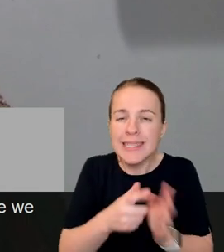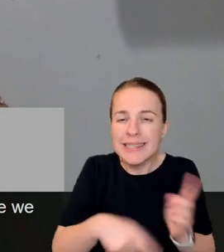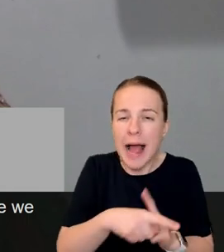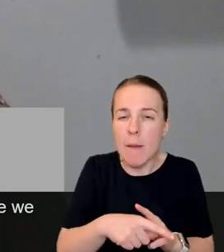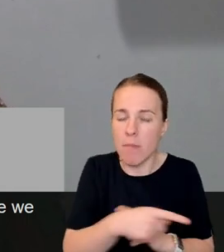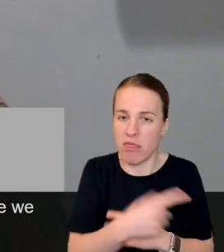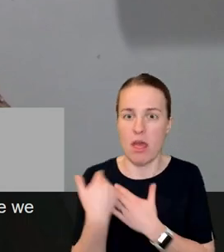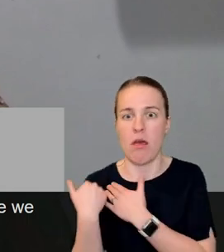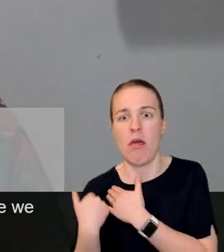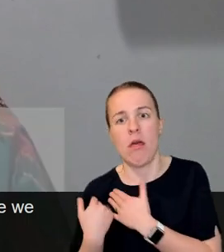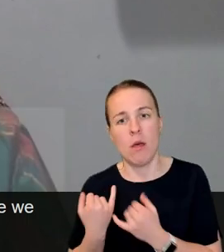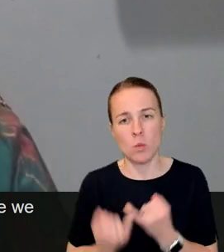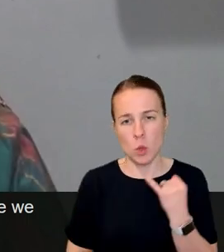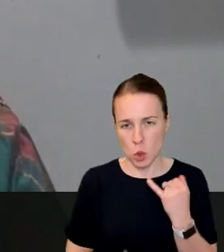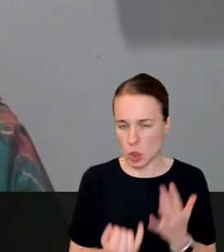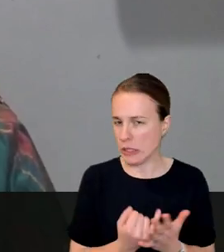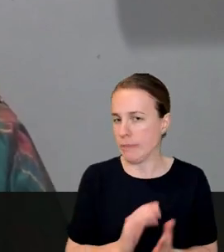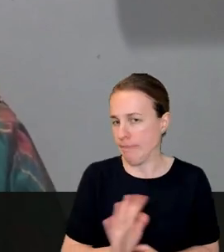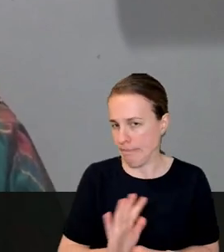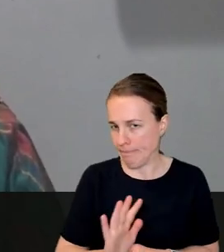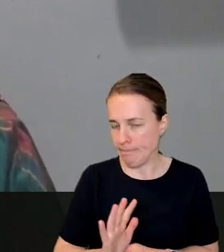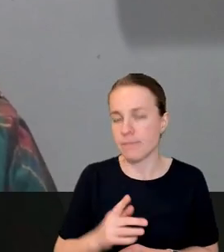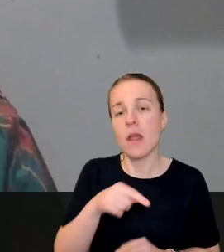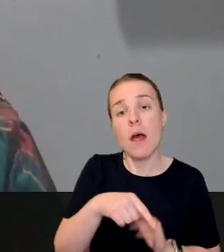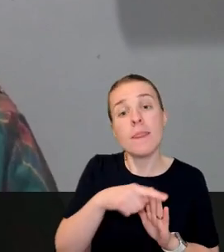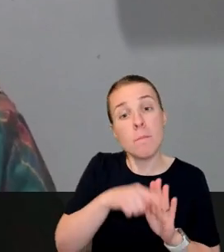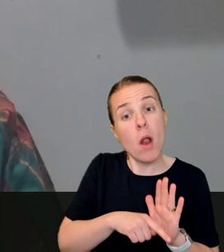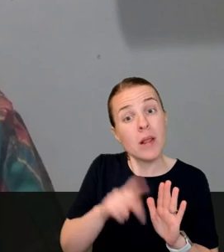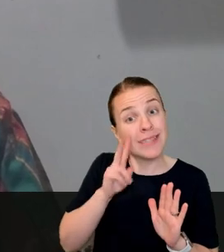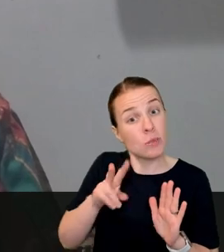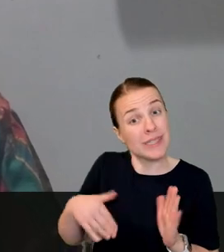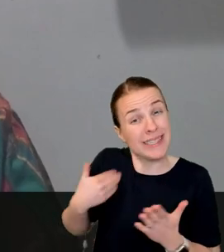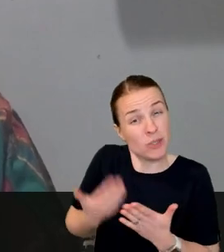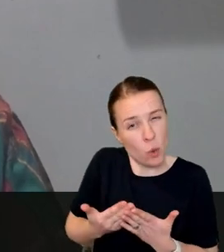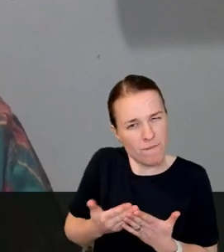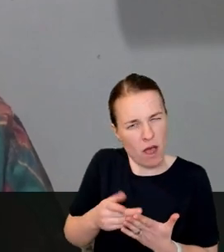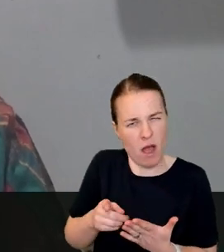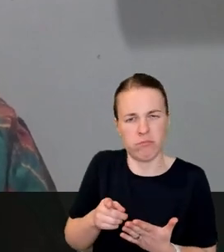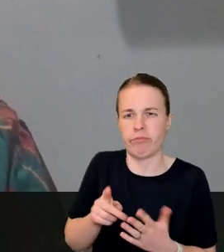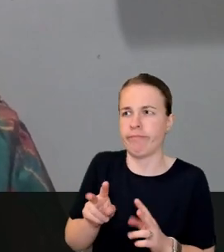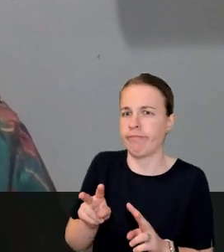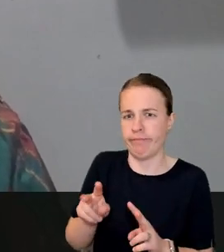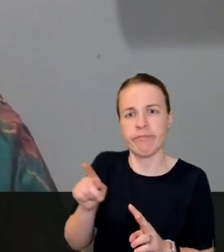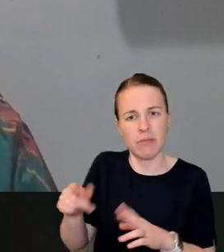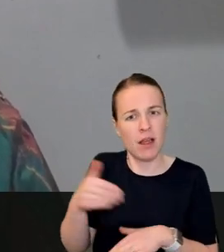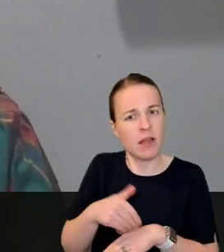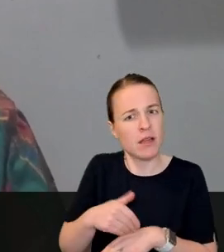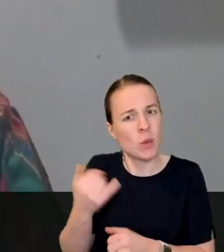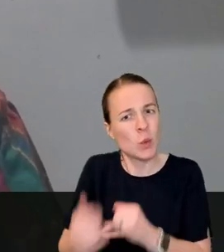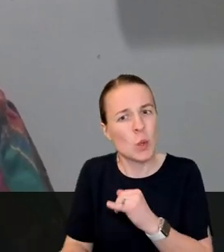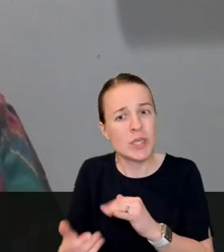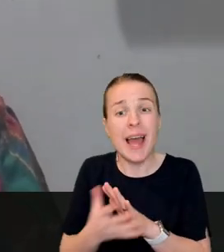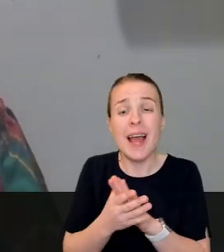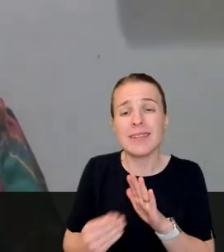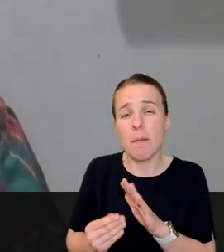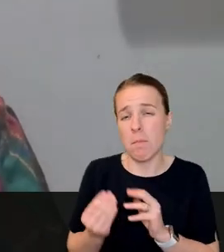policy policies that we're seeing today is making happen. So, for example, we had an